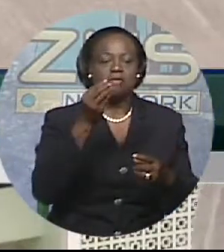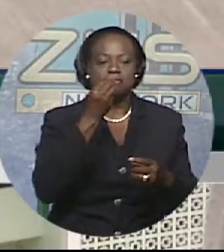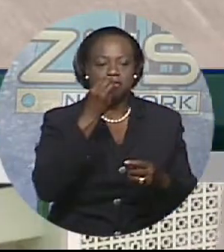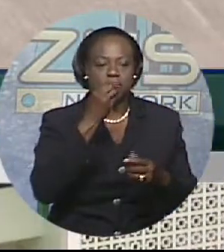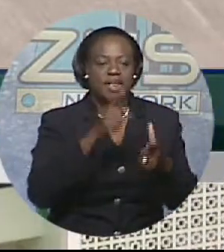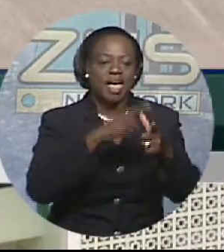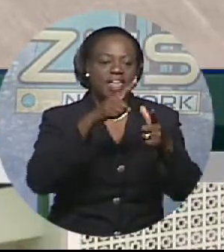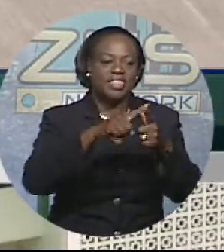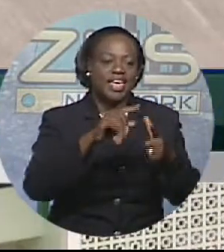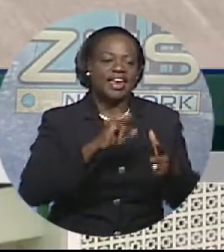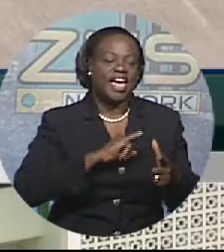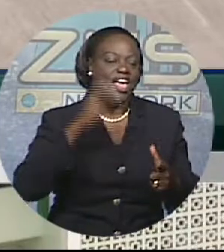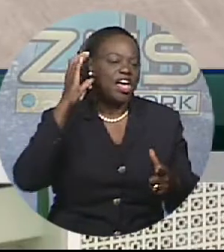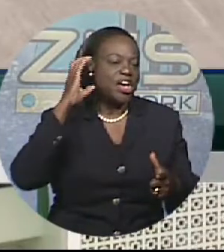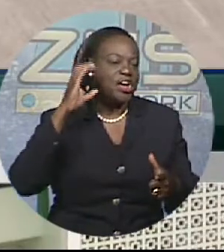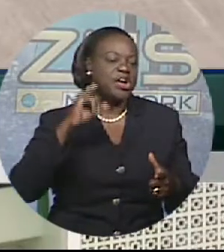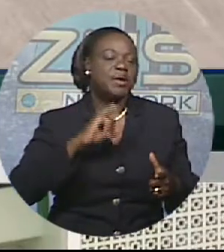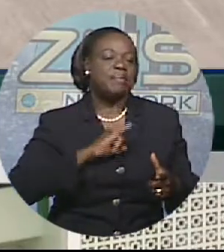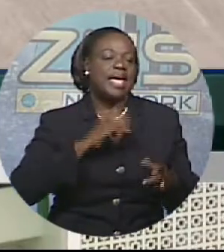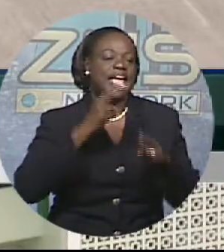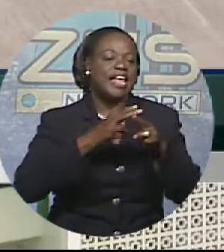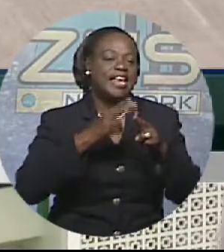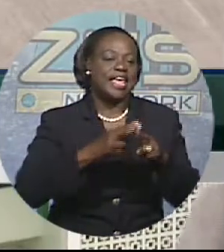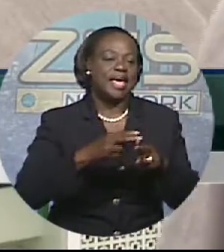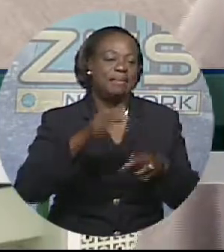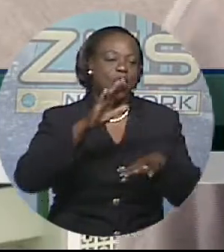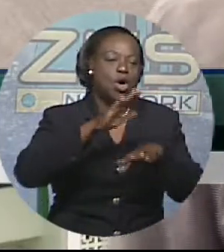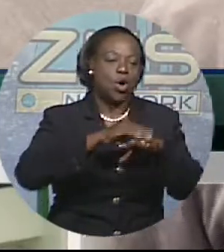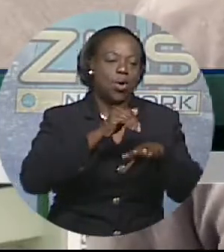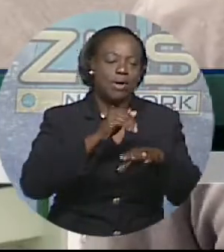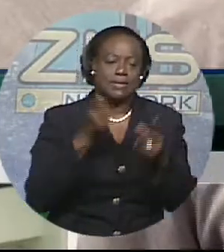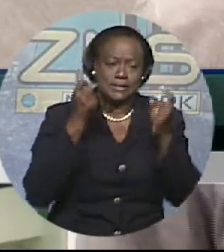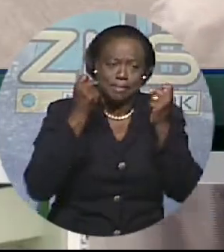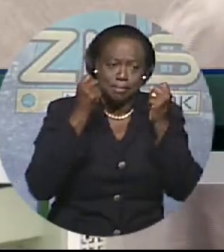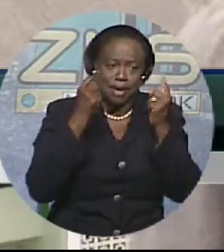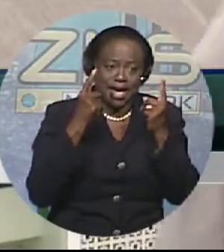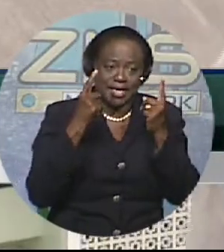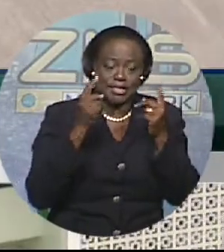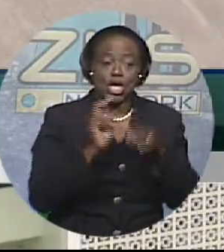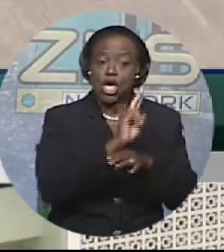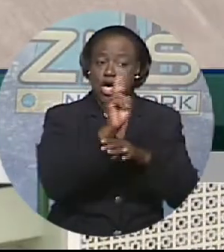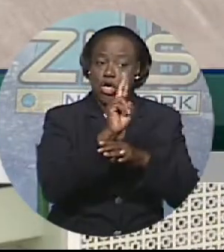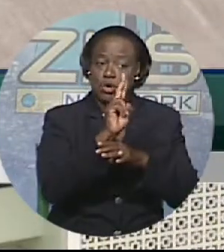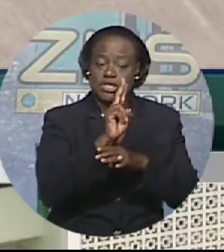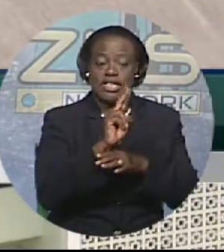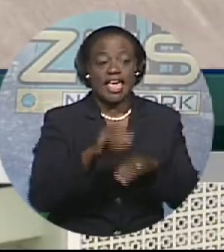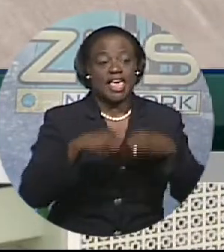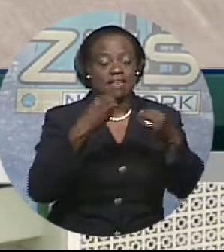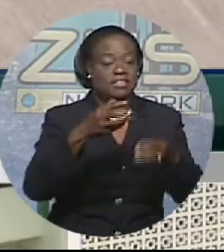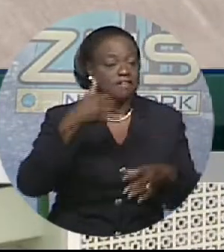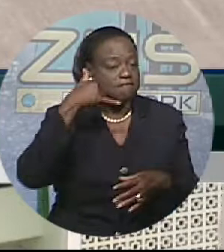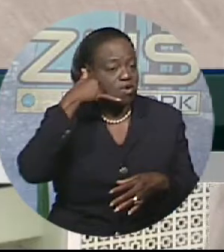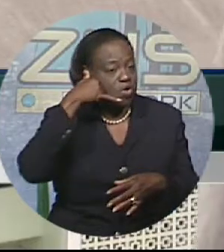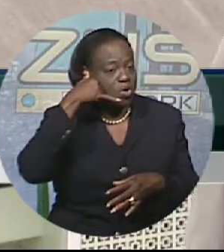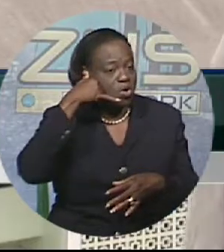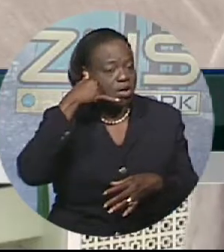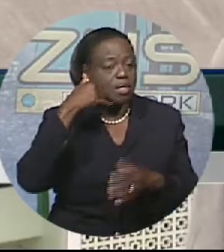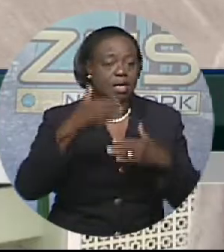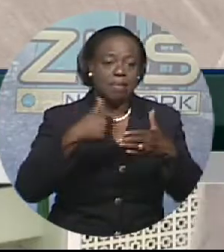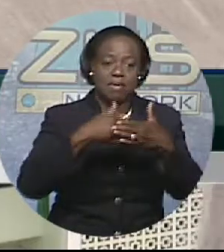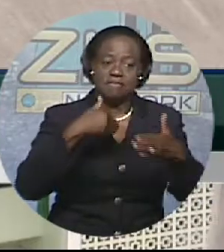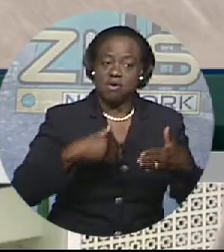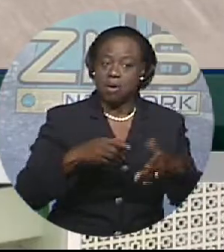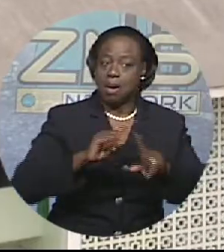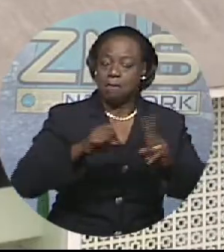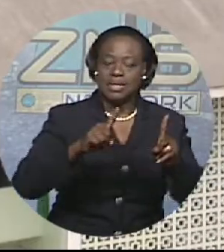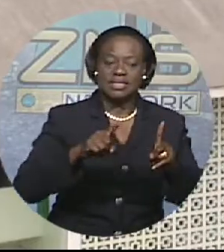as soon as we said that, my name was called. It was surprising because usually they give us a phone call before, give us a heads up, but it was right out the